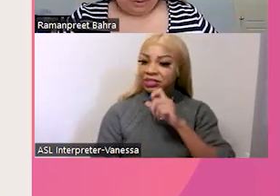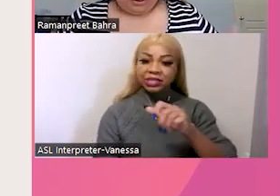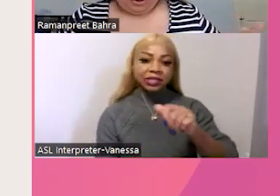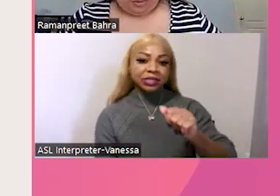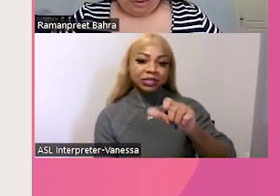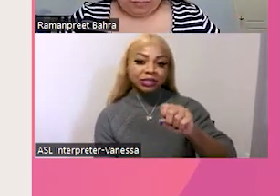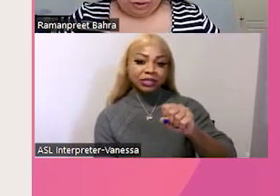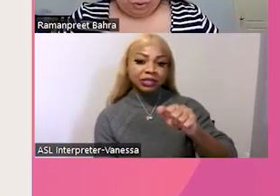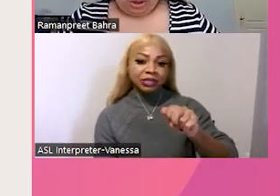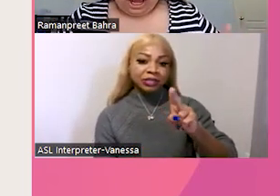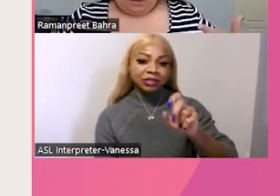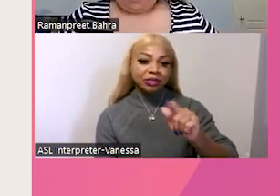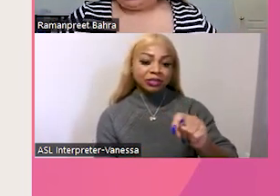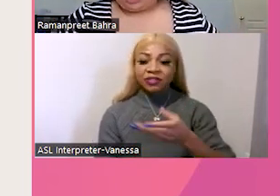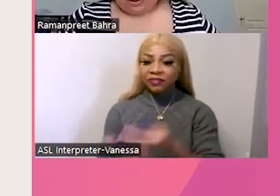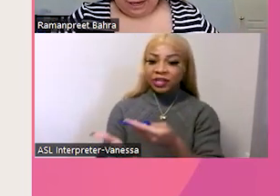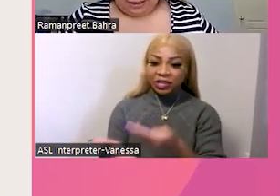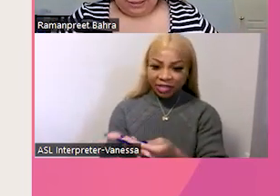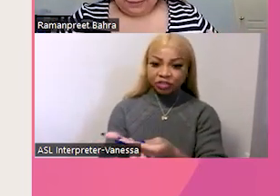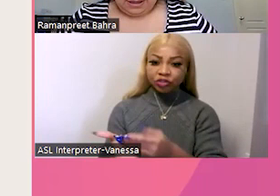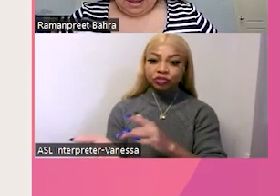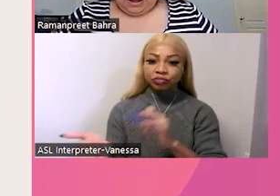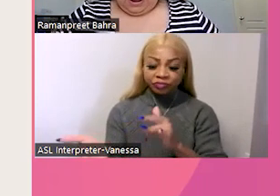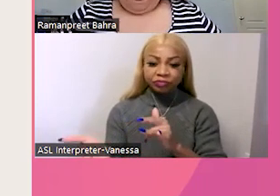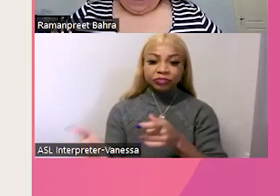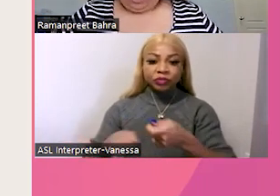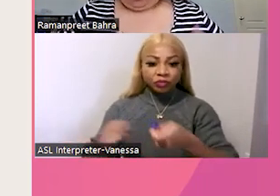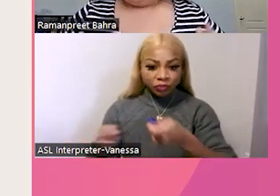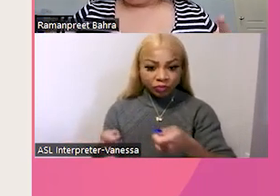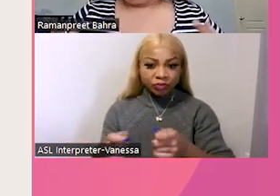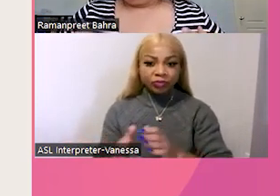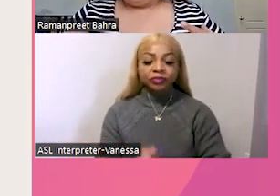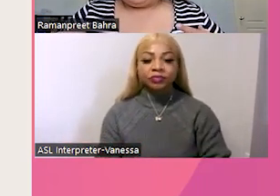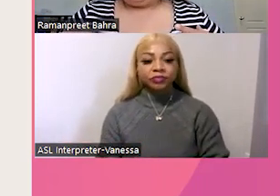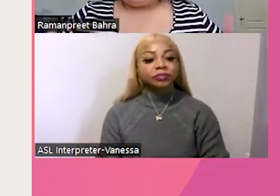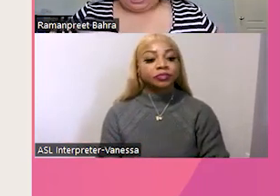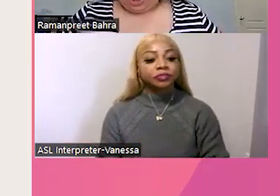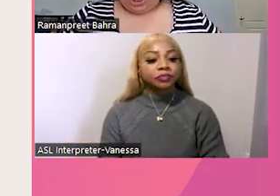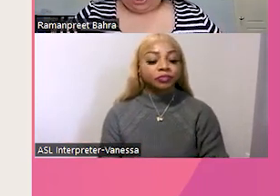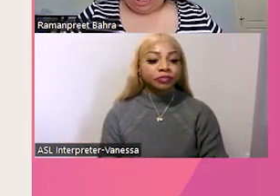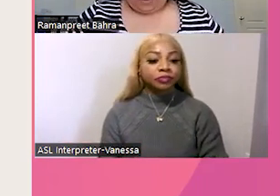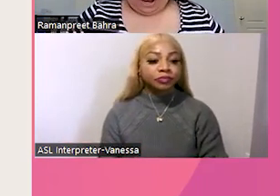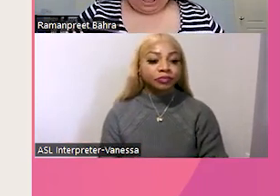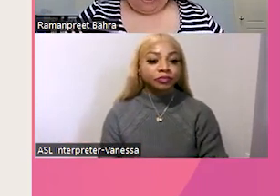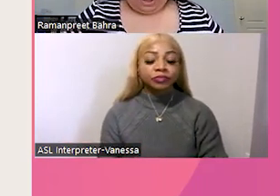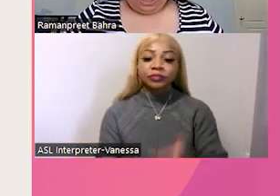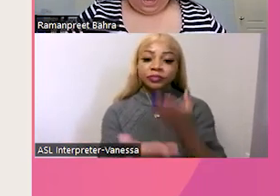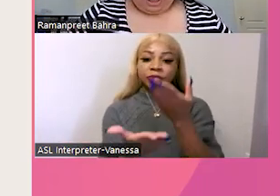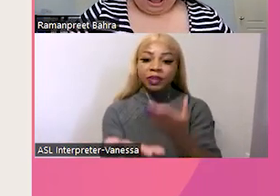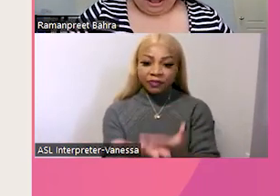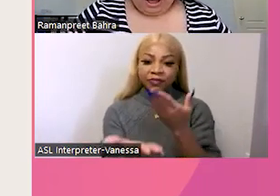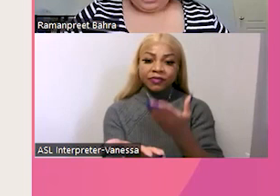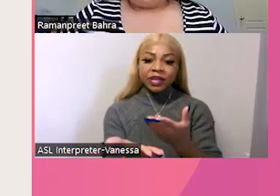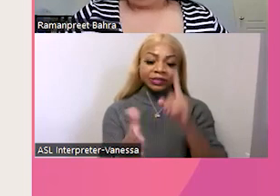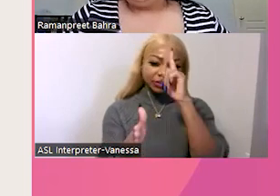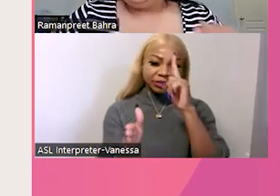financial abuse, coercive control, and manipulation tactics. In accordance to a fact sheet shared by the Government of